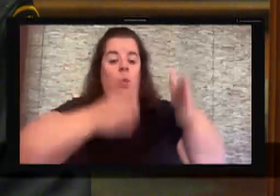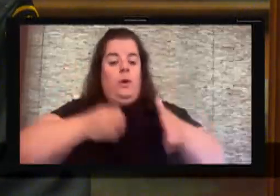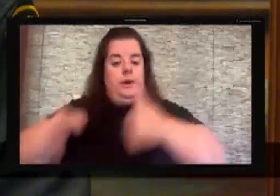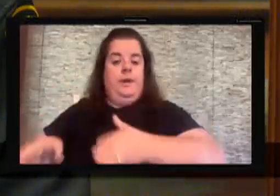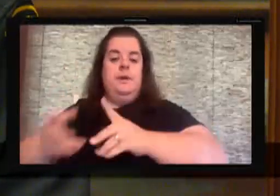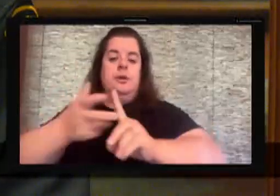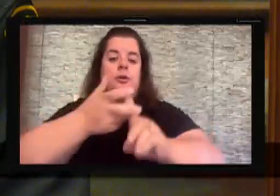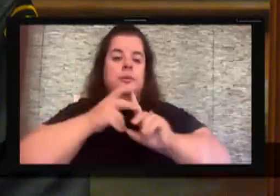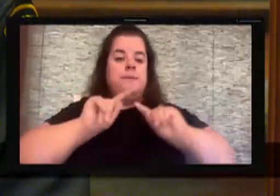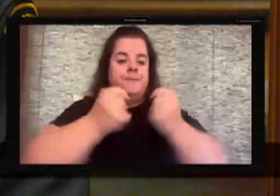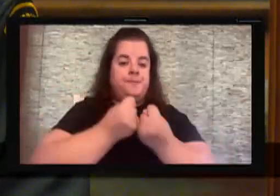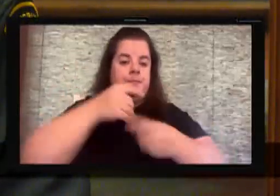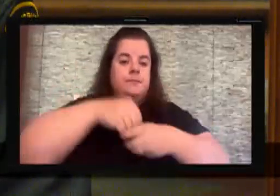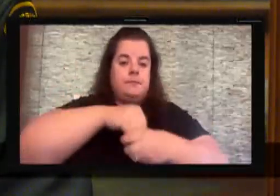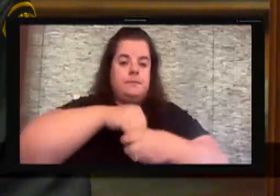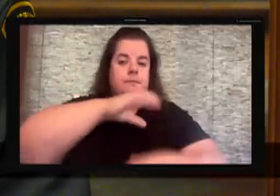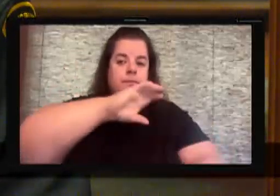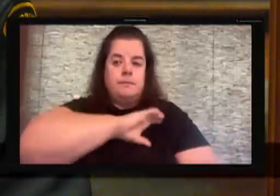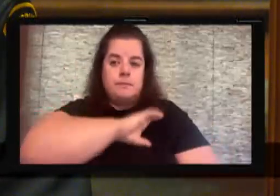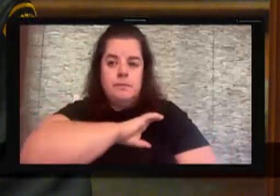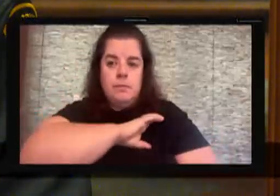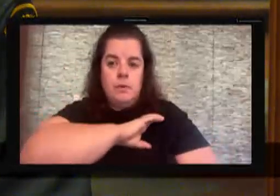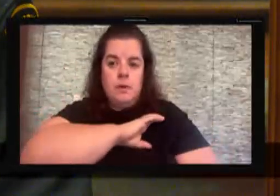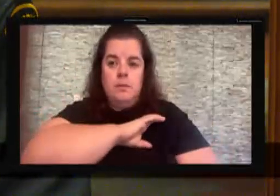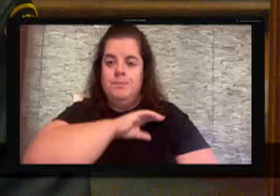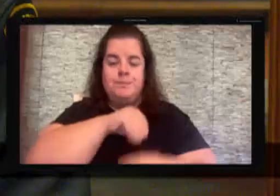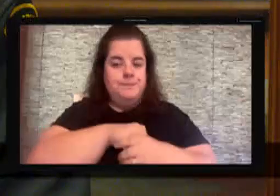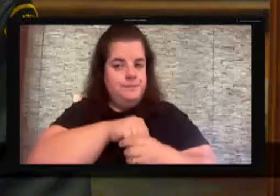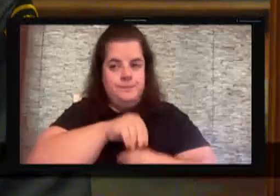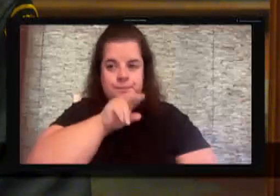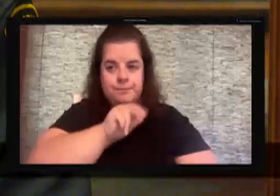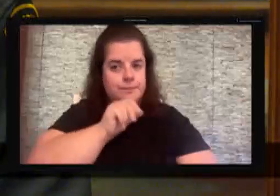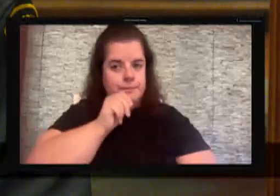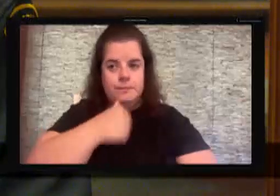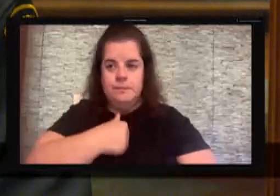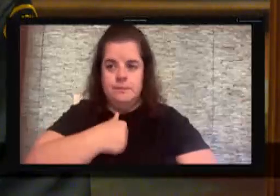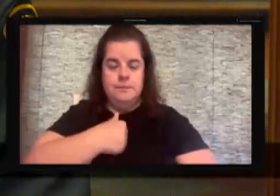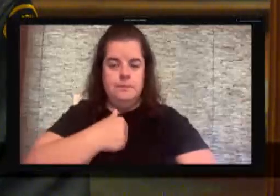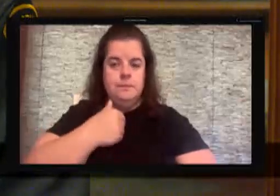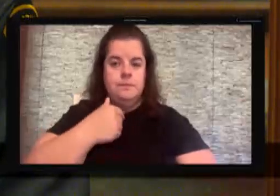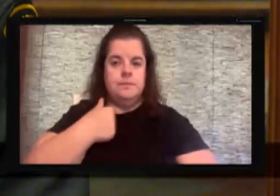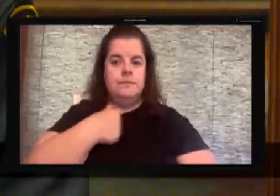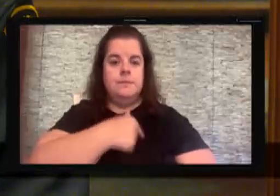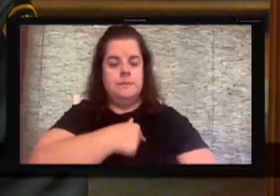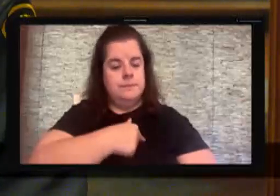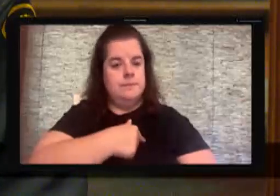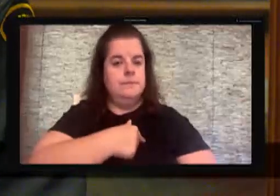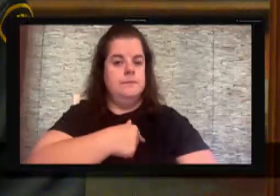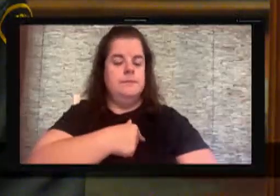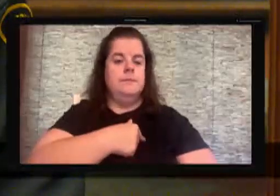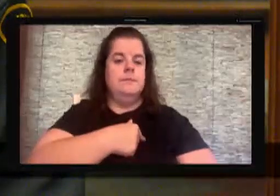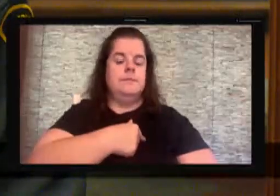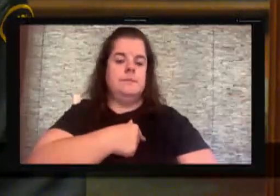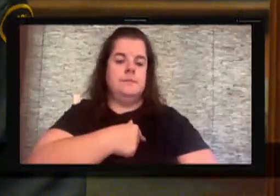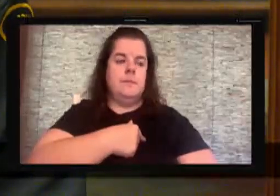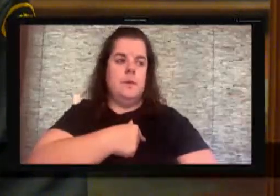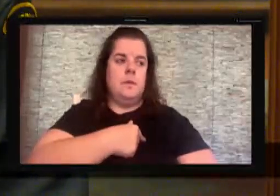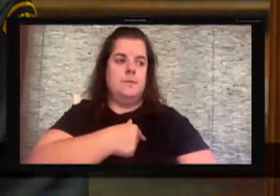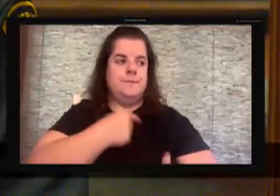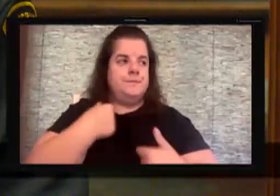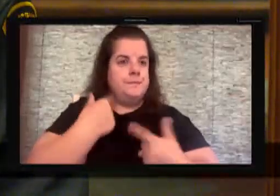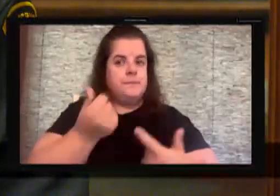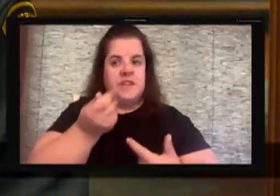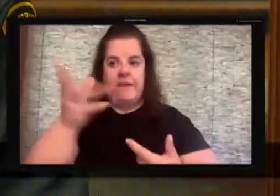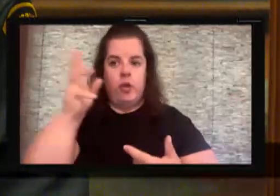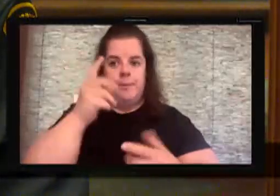team within the Bureau of Police. Internally, yes. So we stood that up over the past several months,